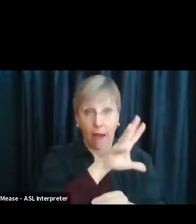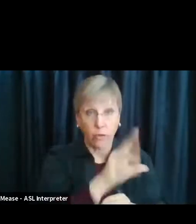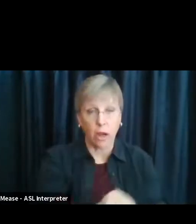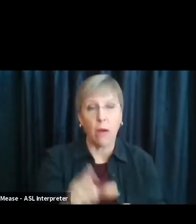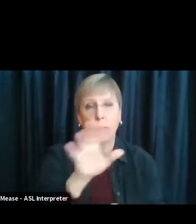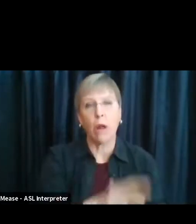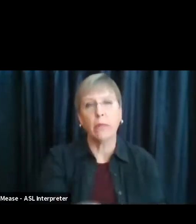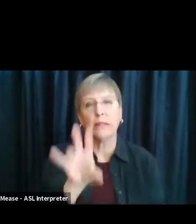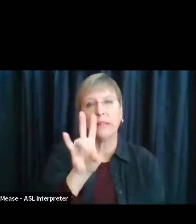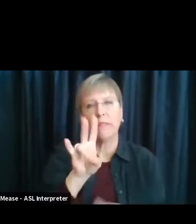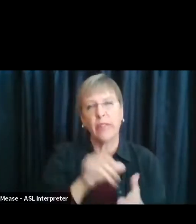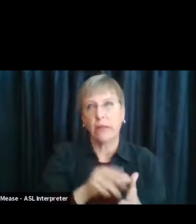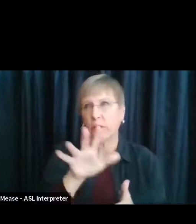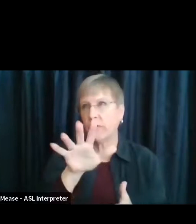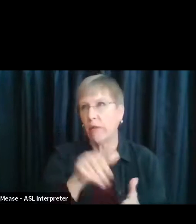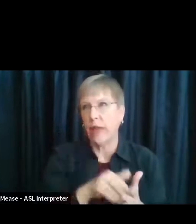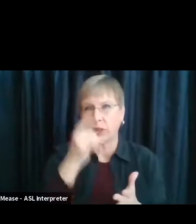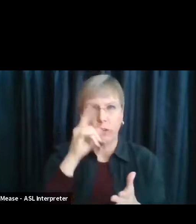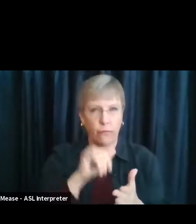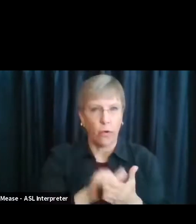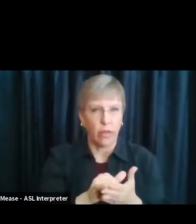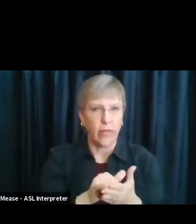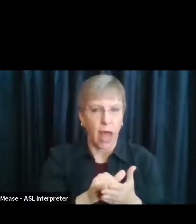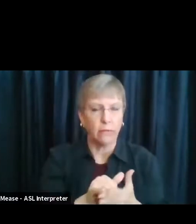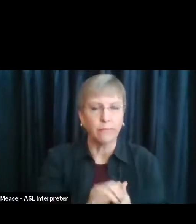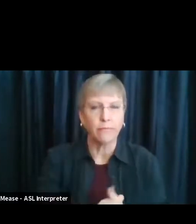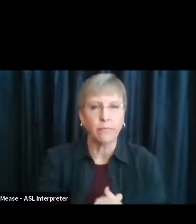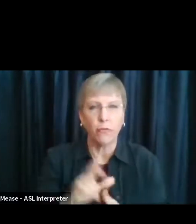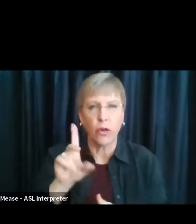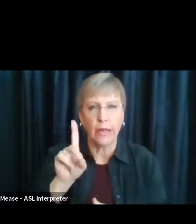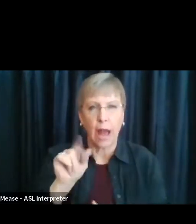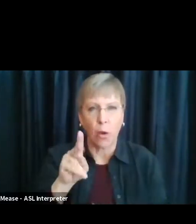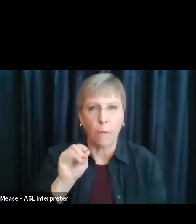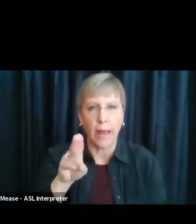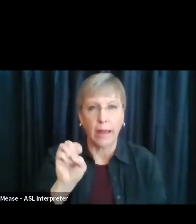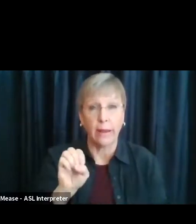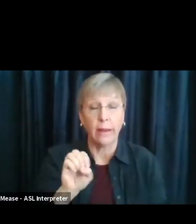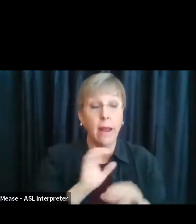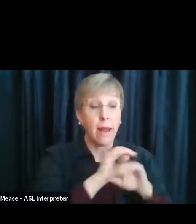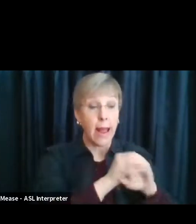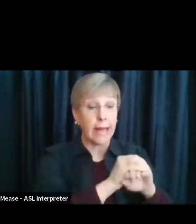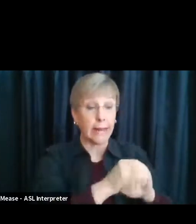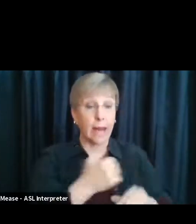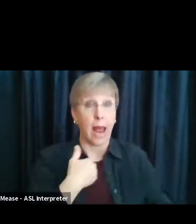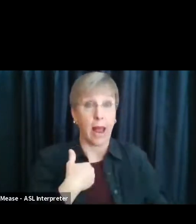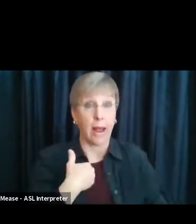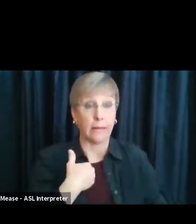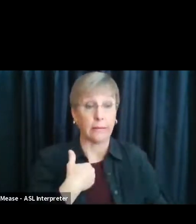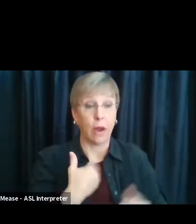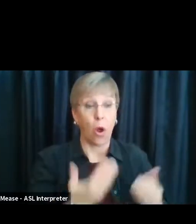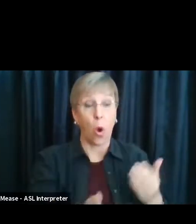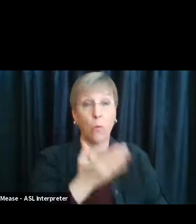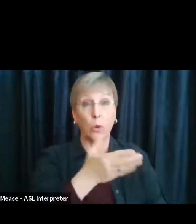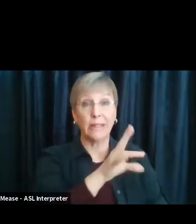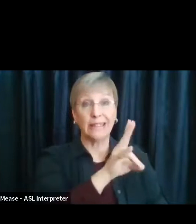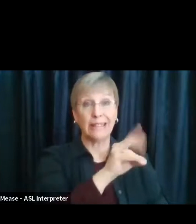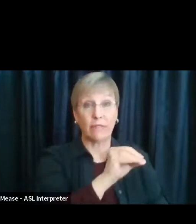7,000, 5,000 for Dahomey. In England, you have almost